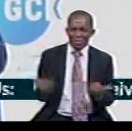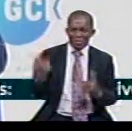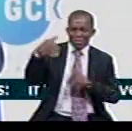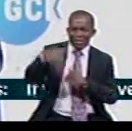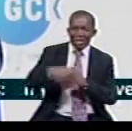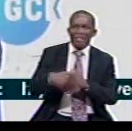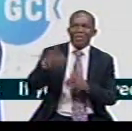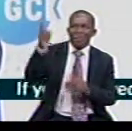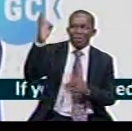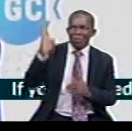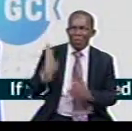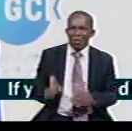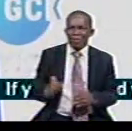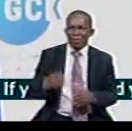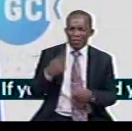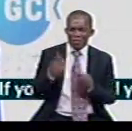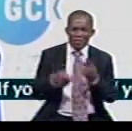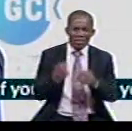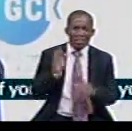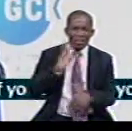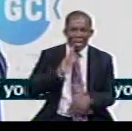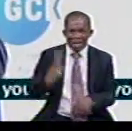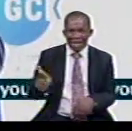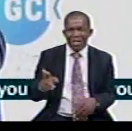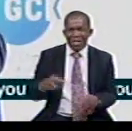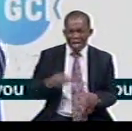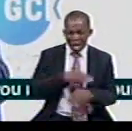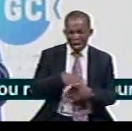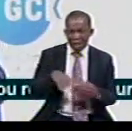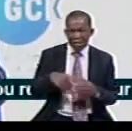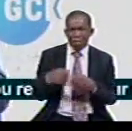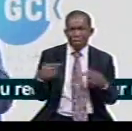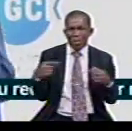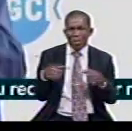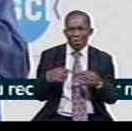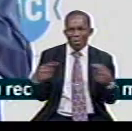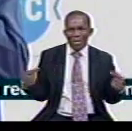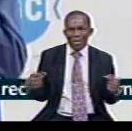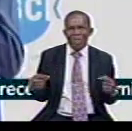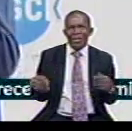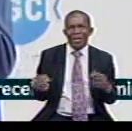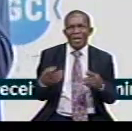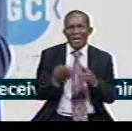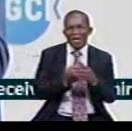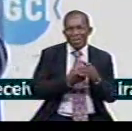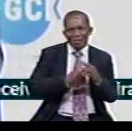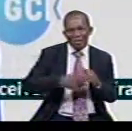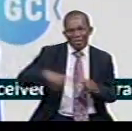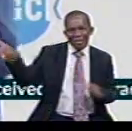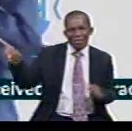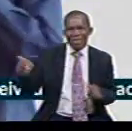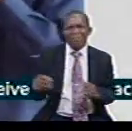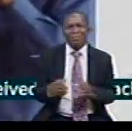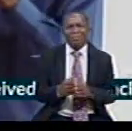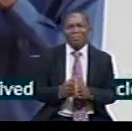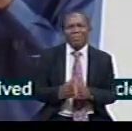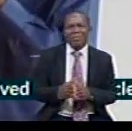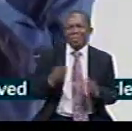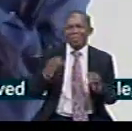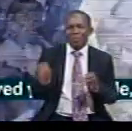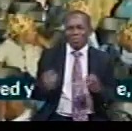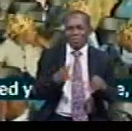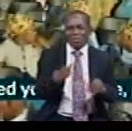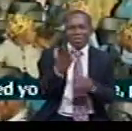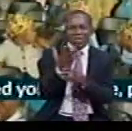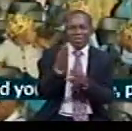miracles has visited her, and the pain has vanished completely, and he's now free. Put your hands together for the